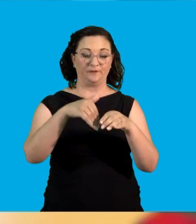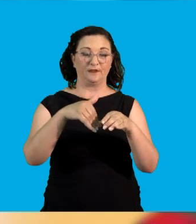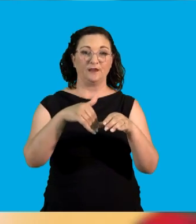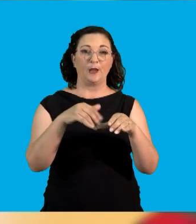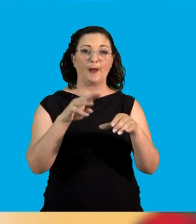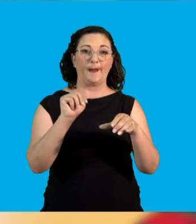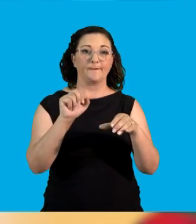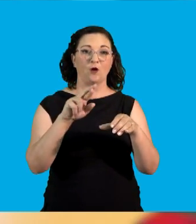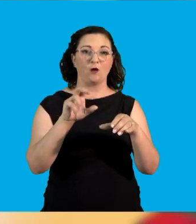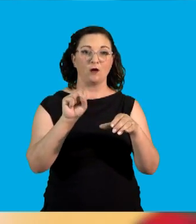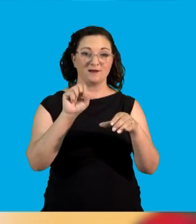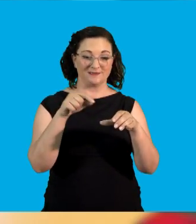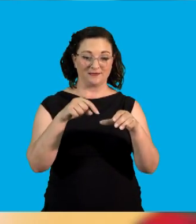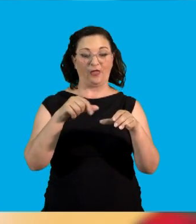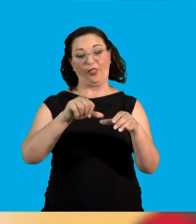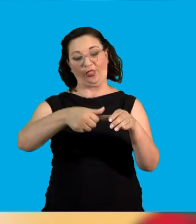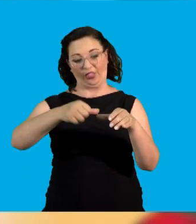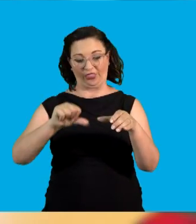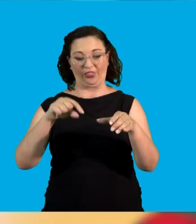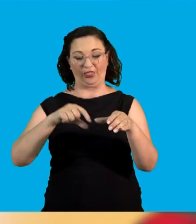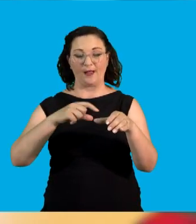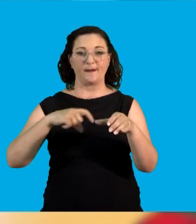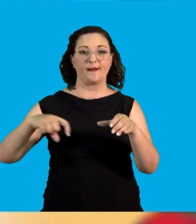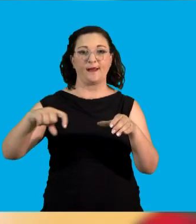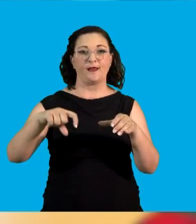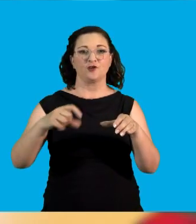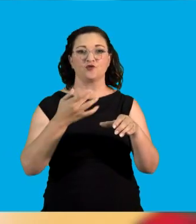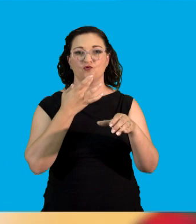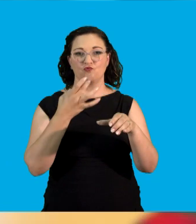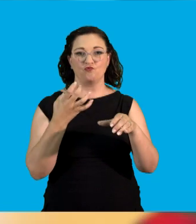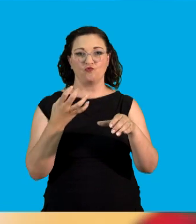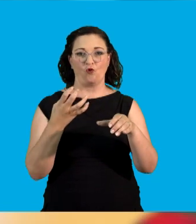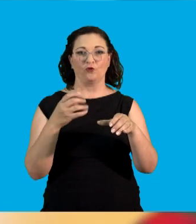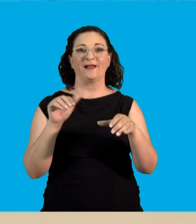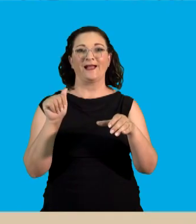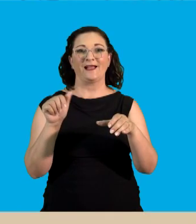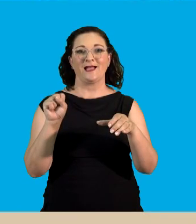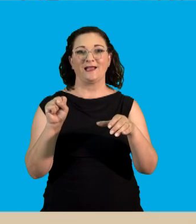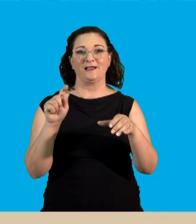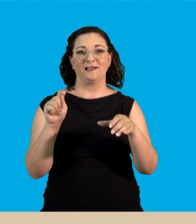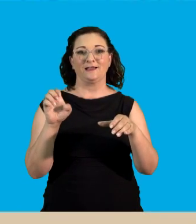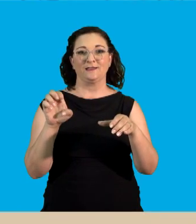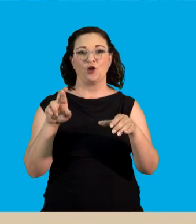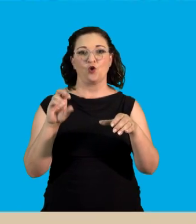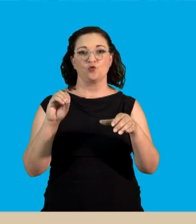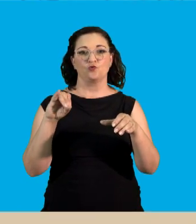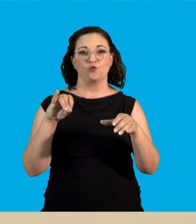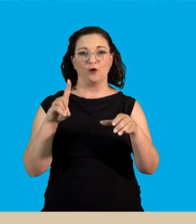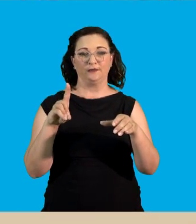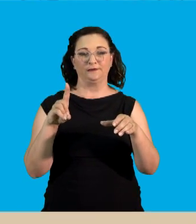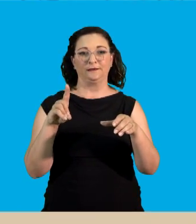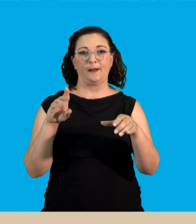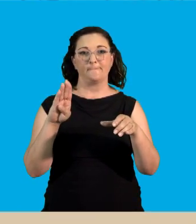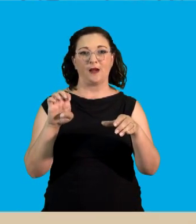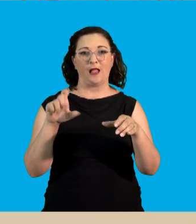planet of the inner rocky planets, that's where we have the asteroid belt. But beyond the